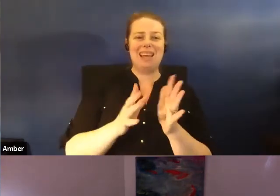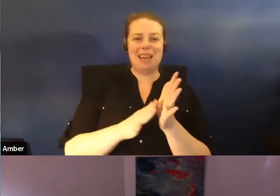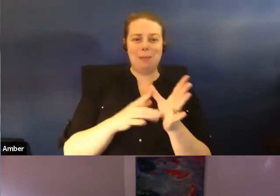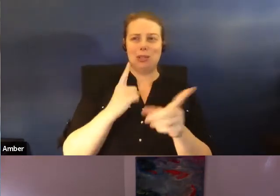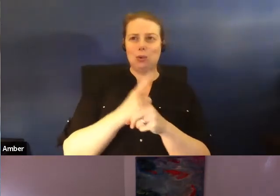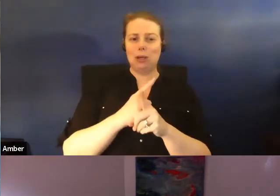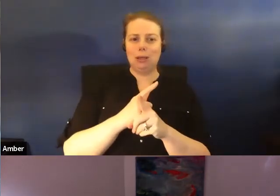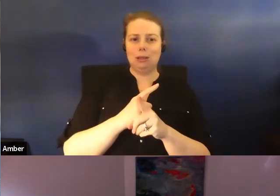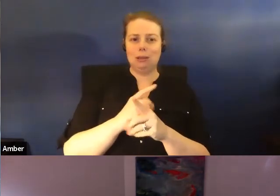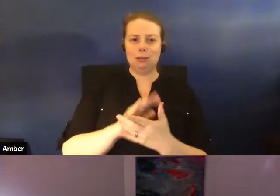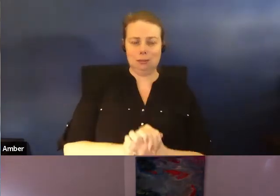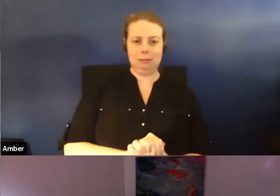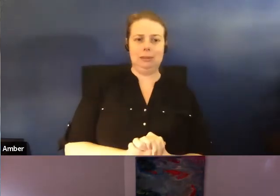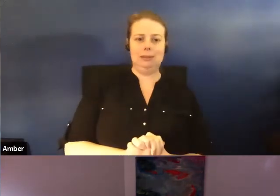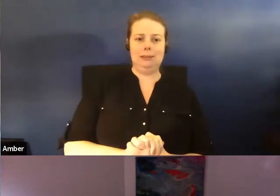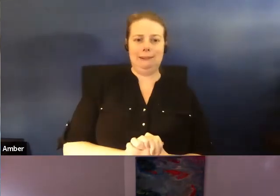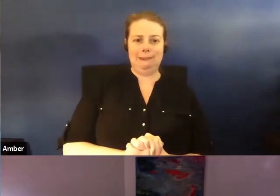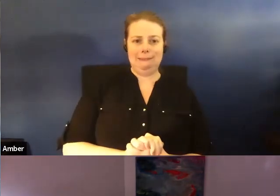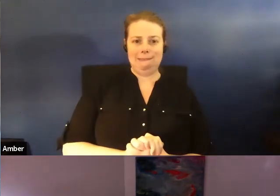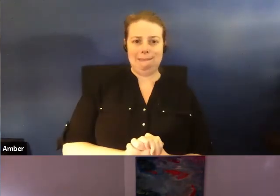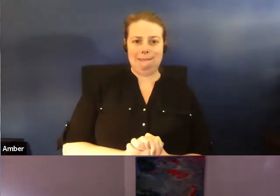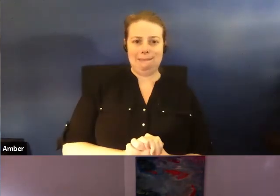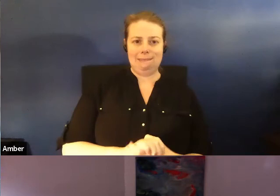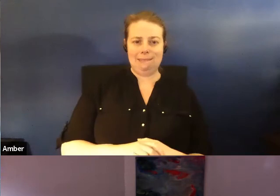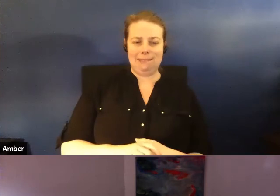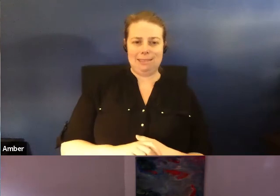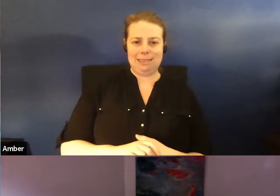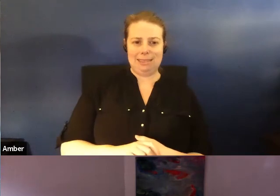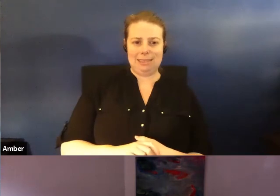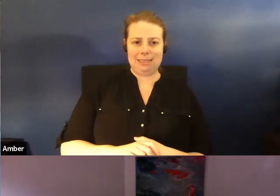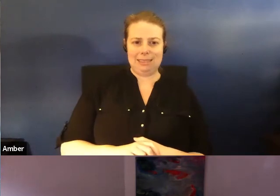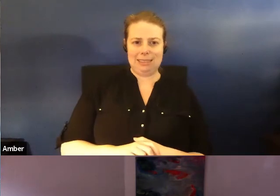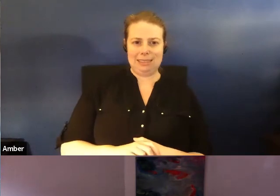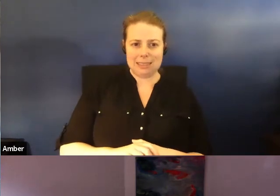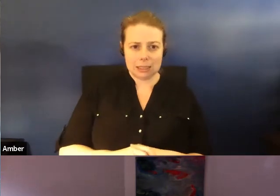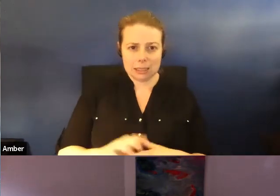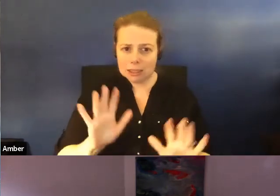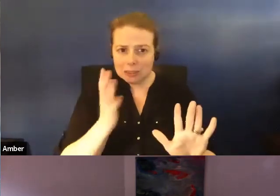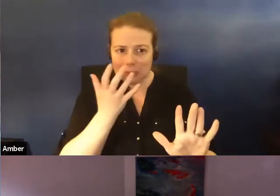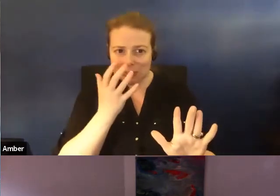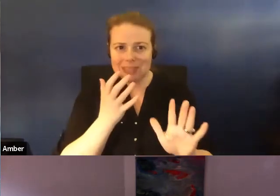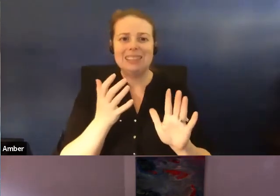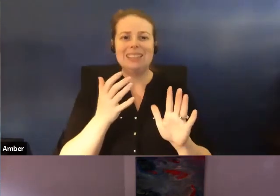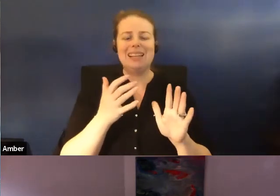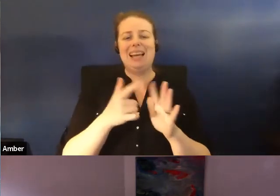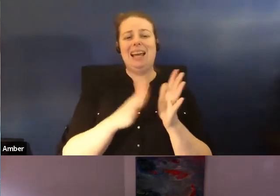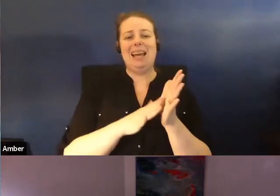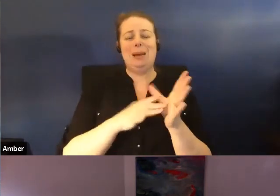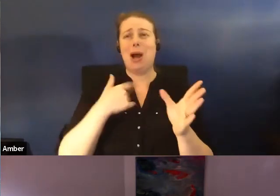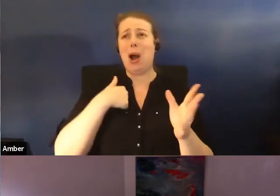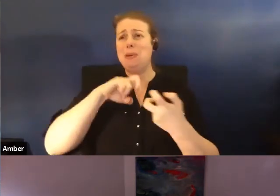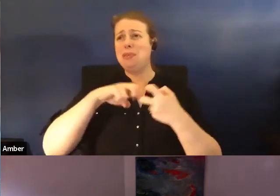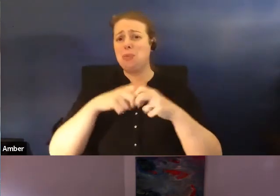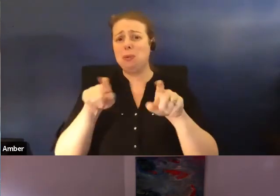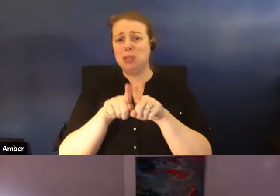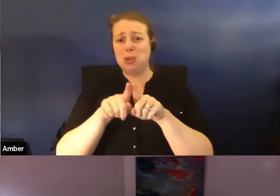Hang on. Sorry, you I'm having trouble too, Rosemary. It's